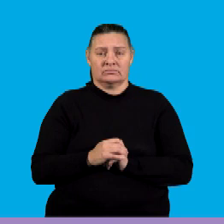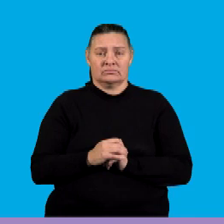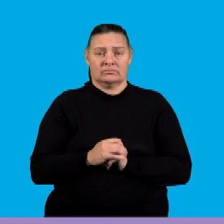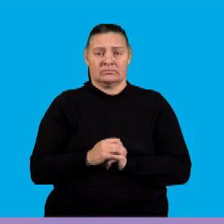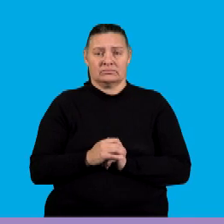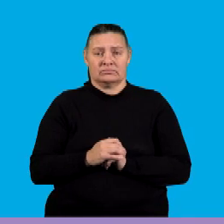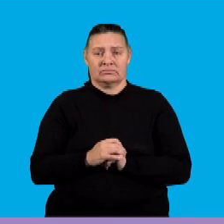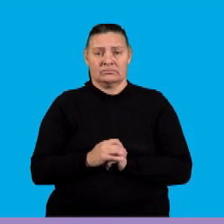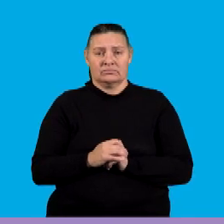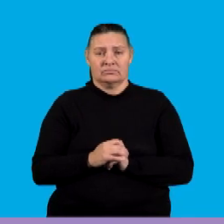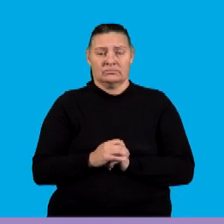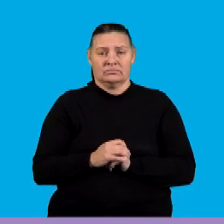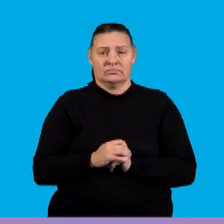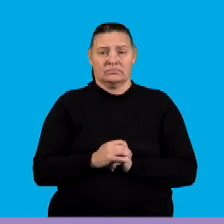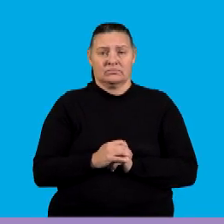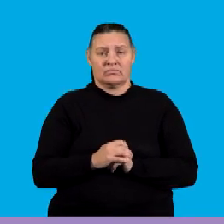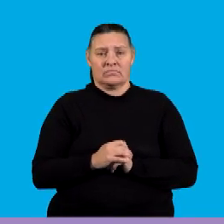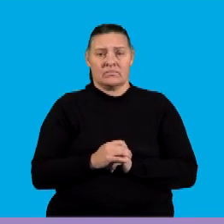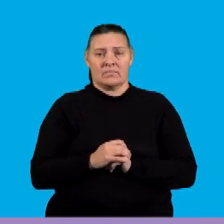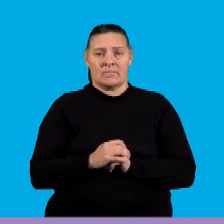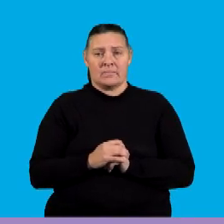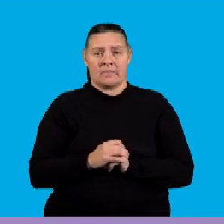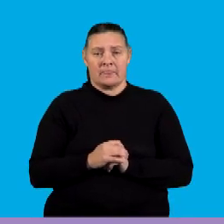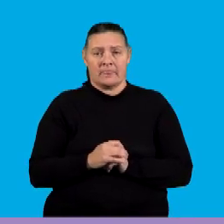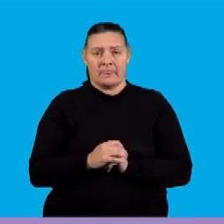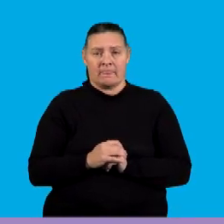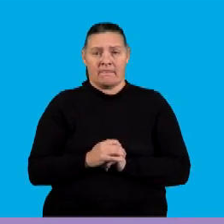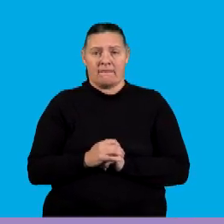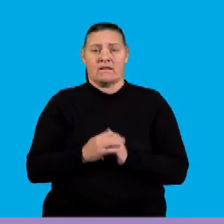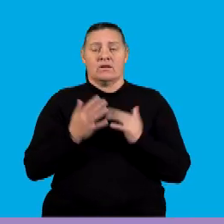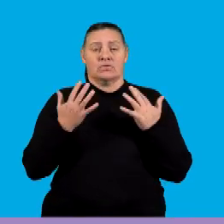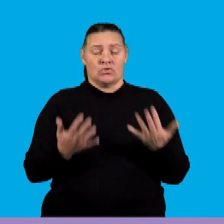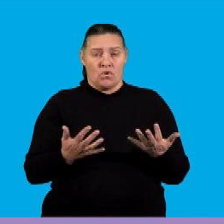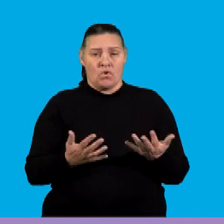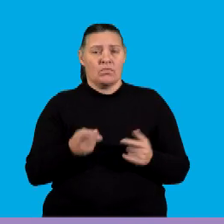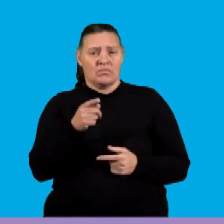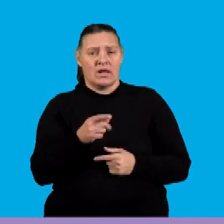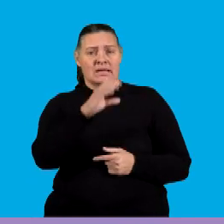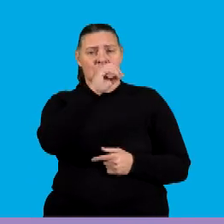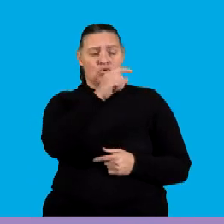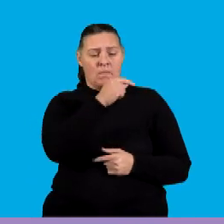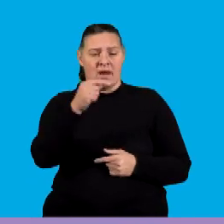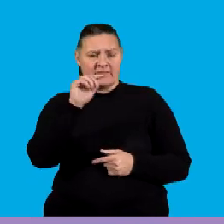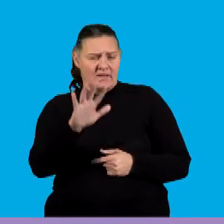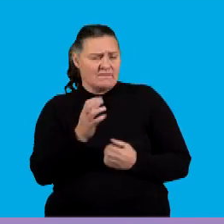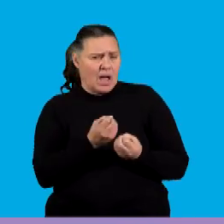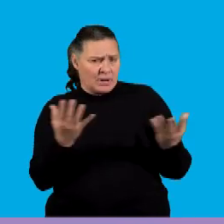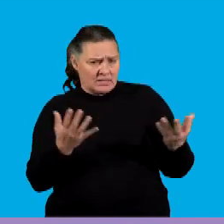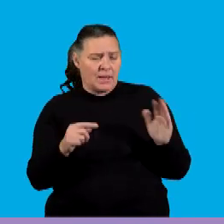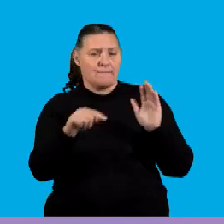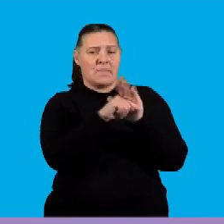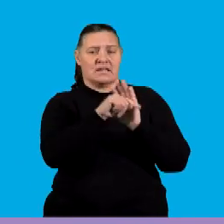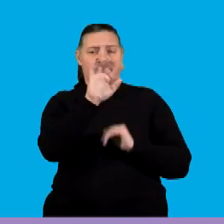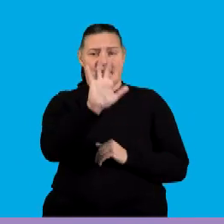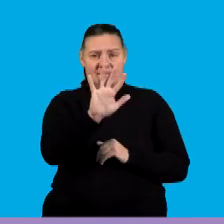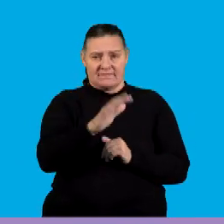subtract a 3. So negative 2 minus a 3. Now what is 0 minus 5? That